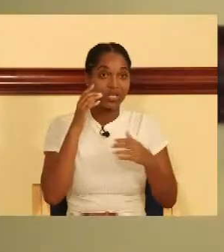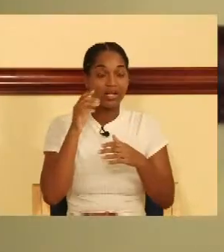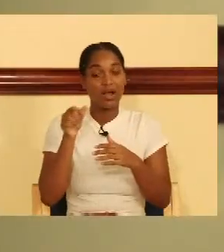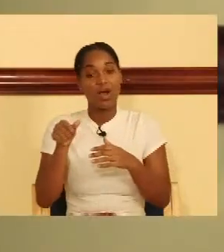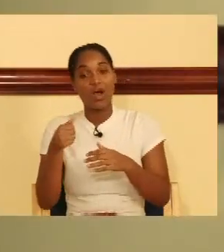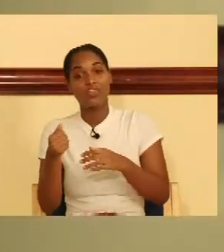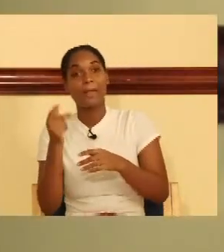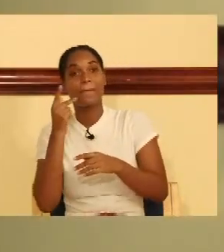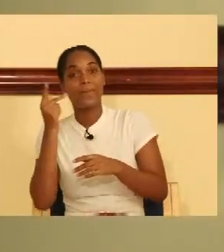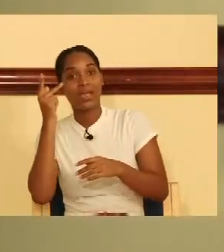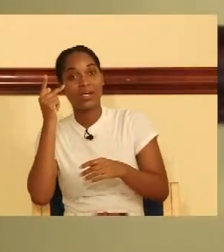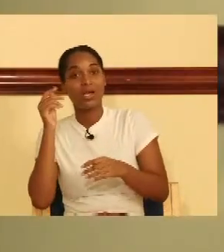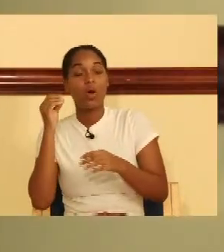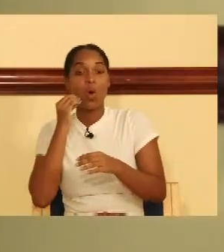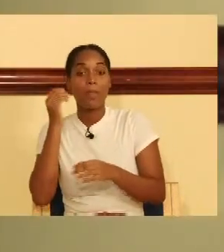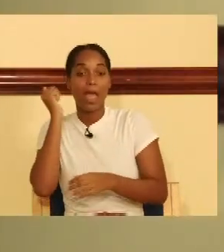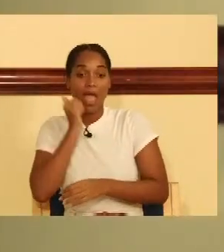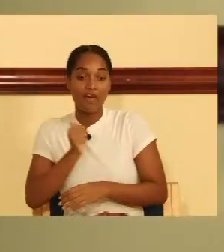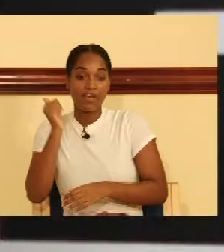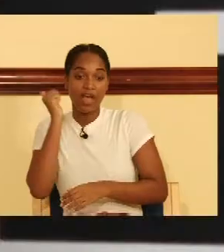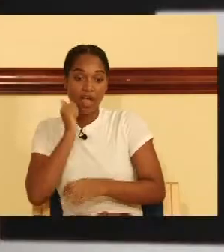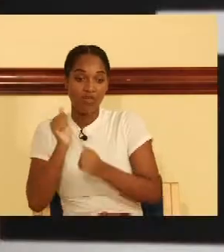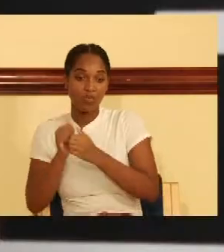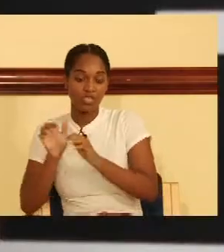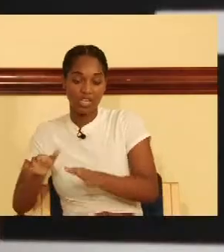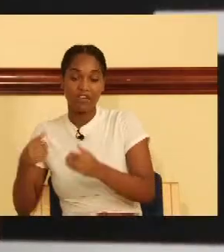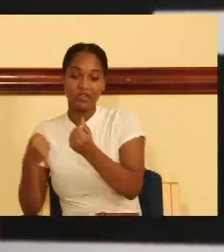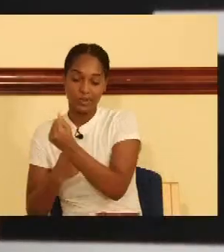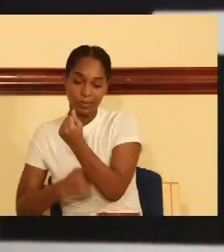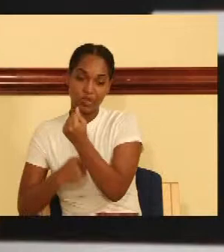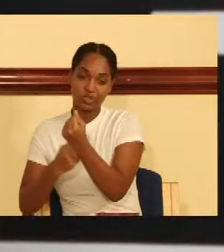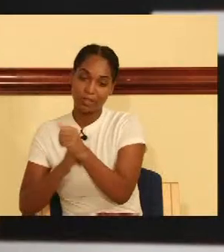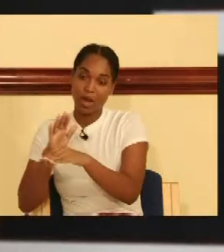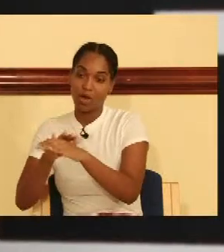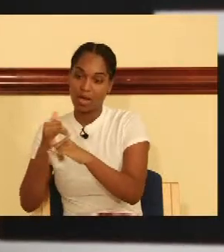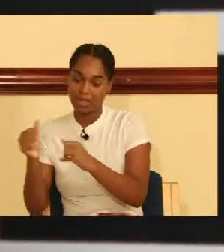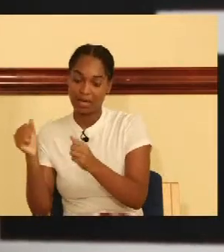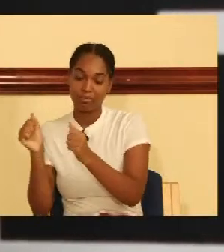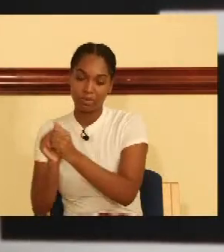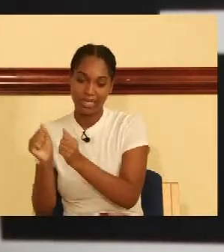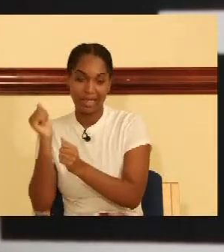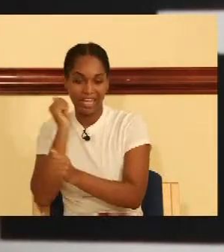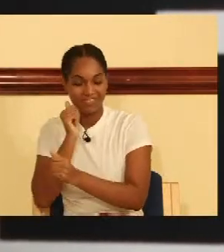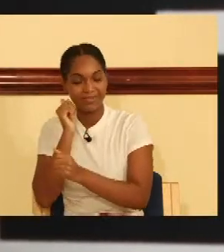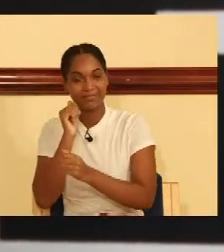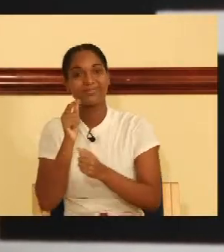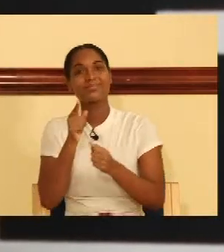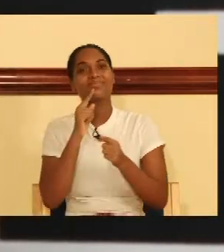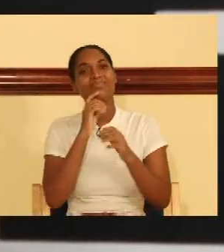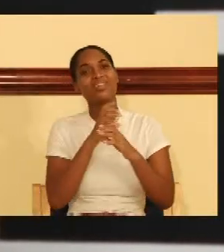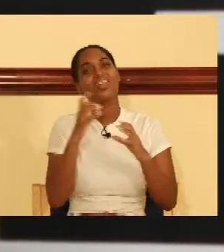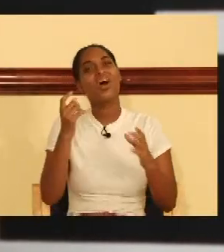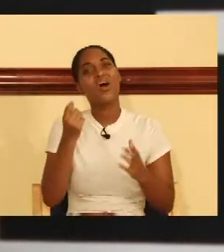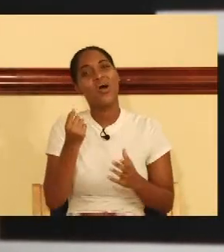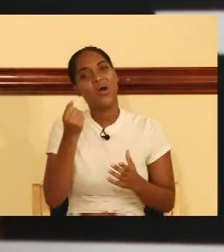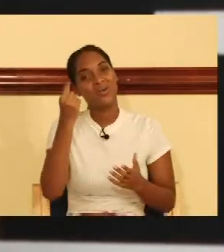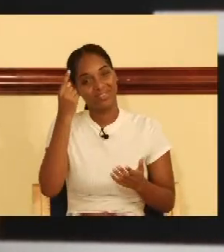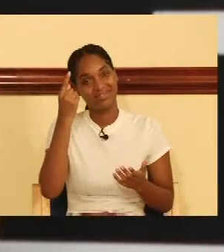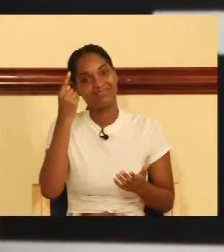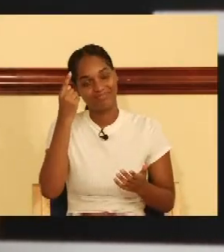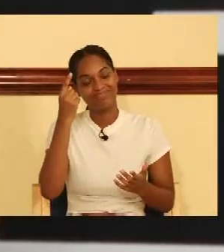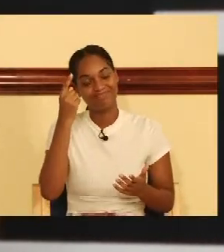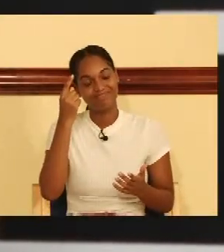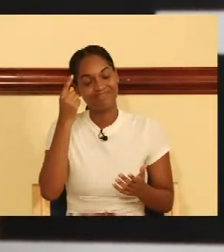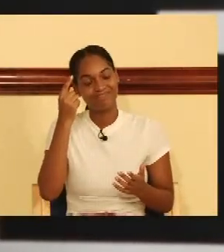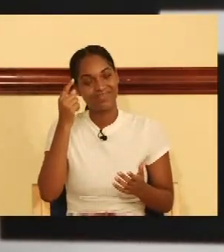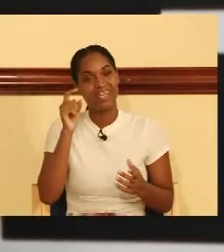they're home every day with their children. They have to be supporting online learning. So a lot of understanding also has to be, you